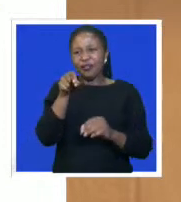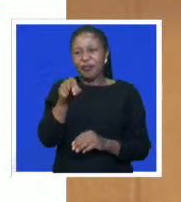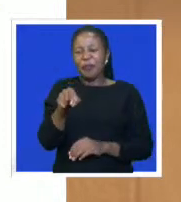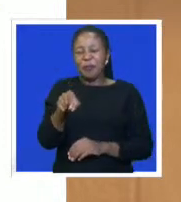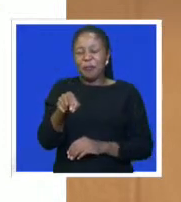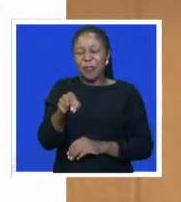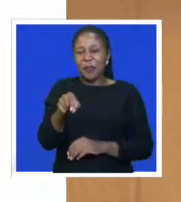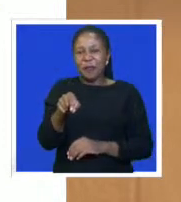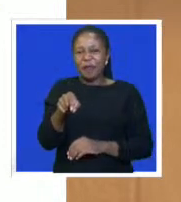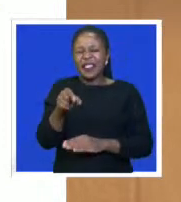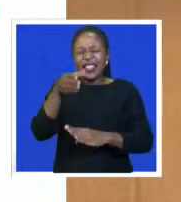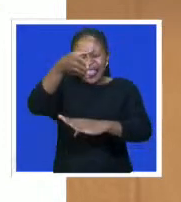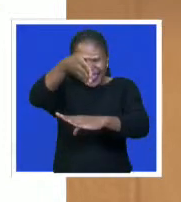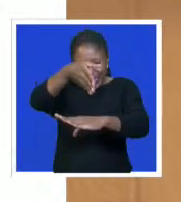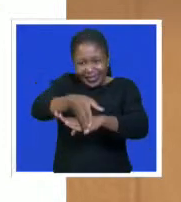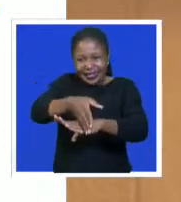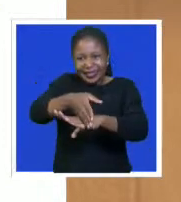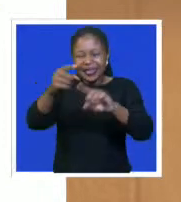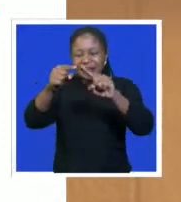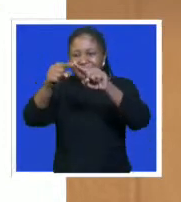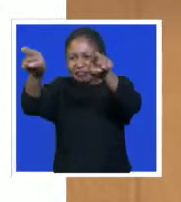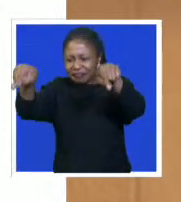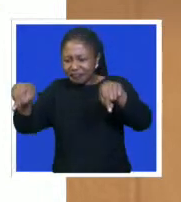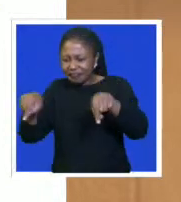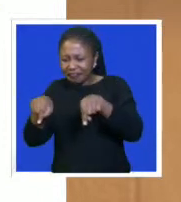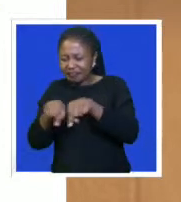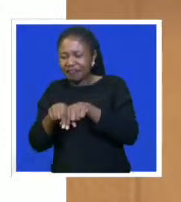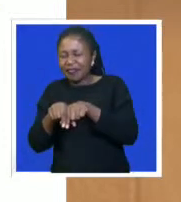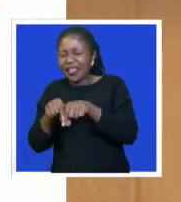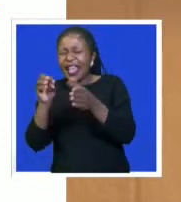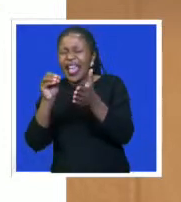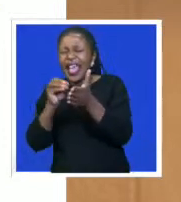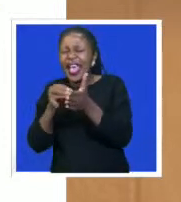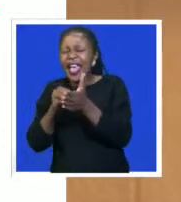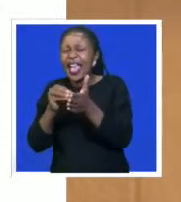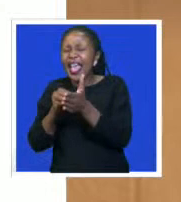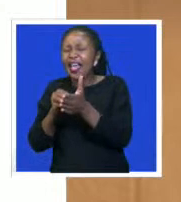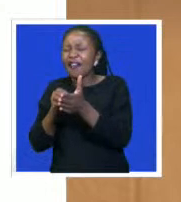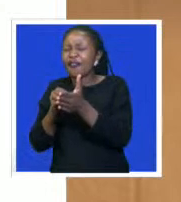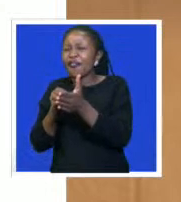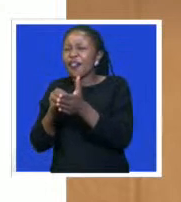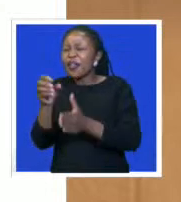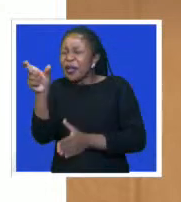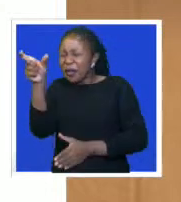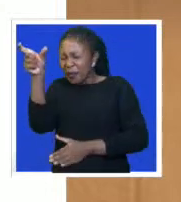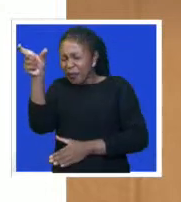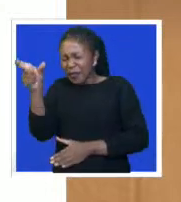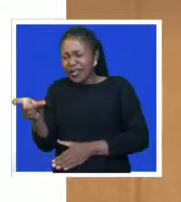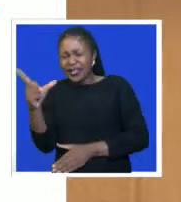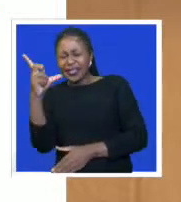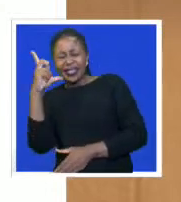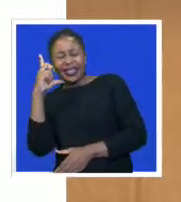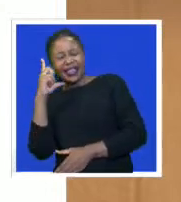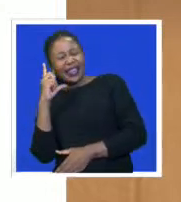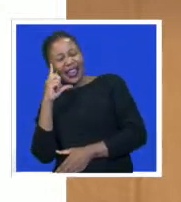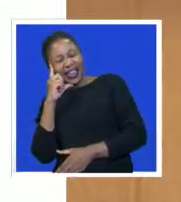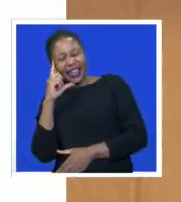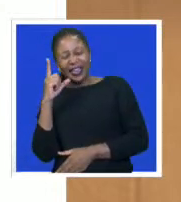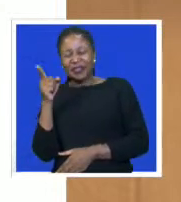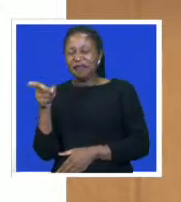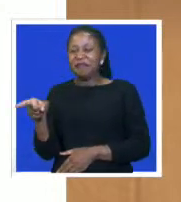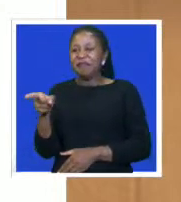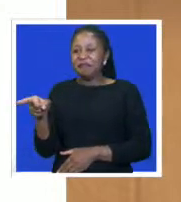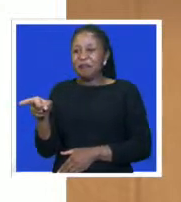a subterranean passage, Edmond Dantes sat weeping at the deathbed of Faria, his